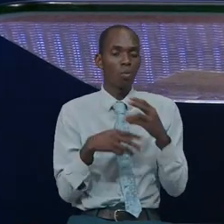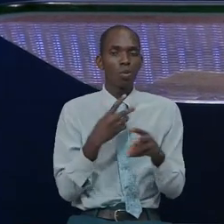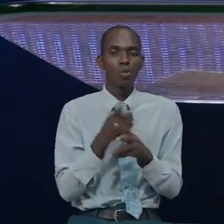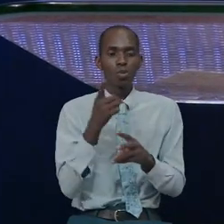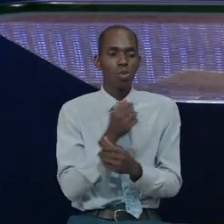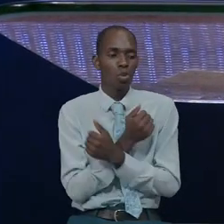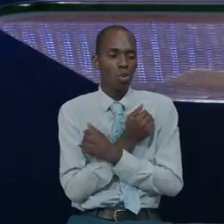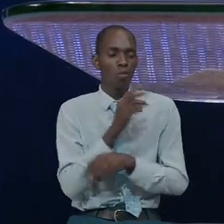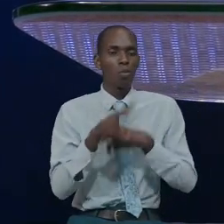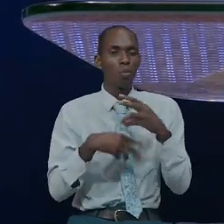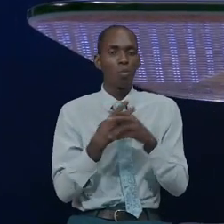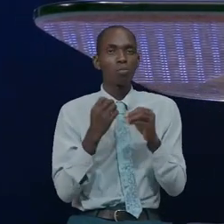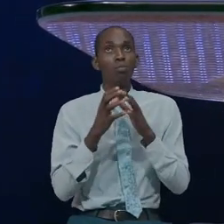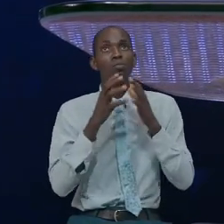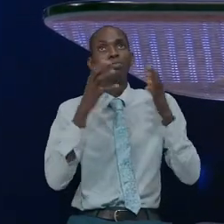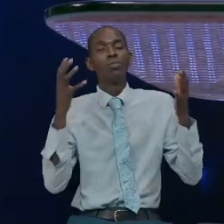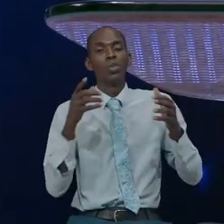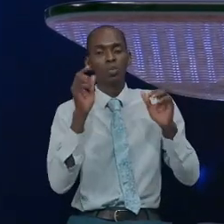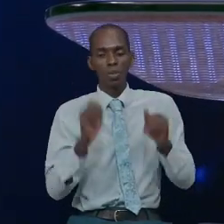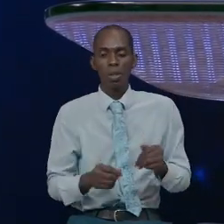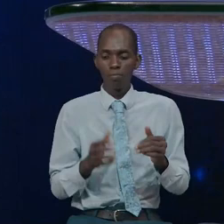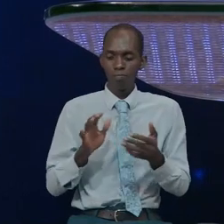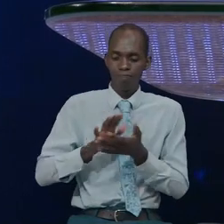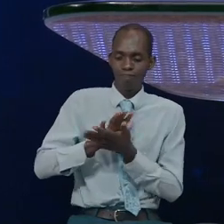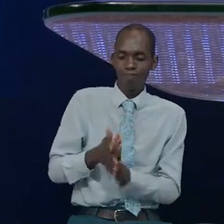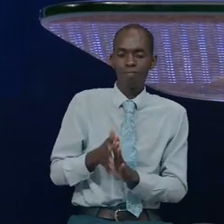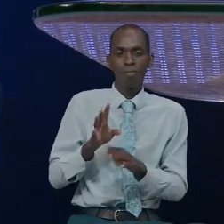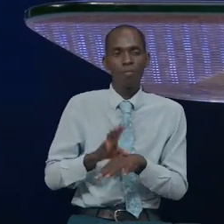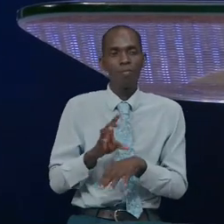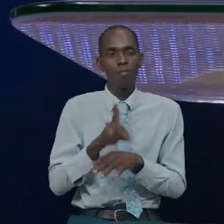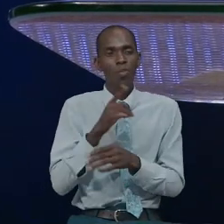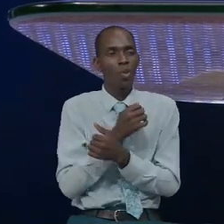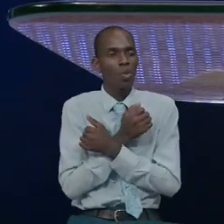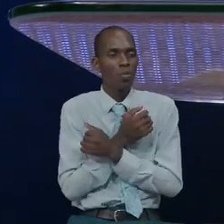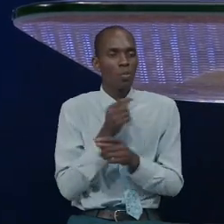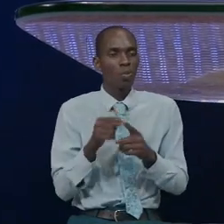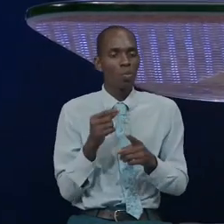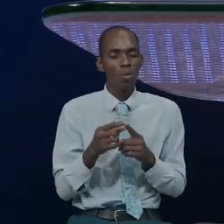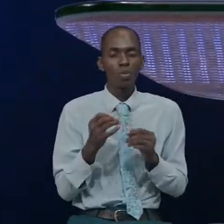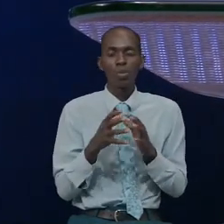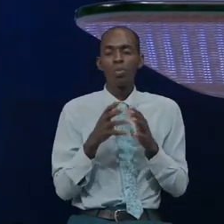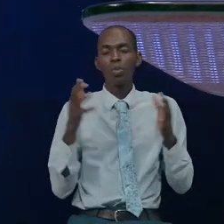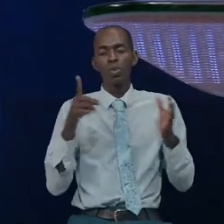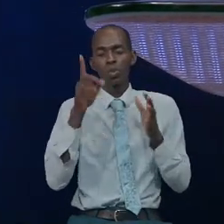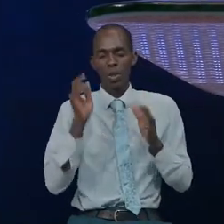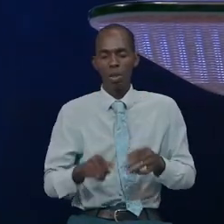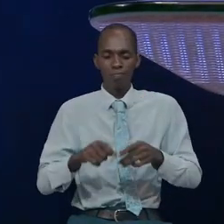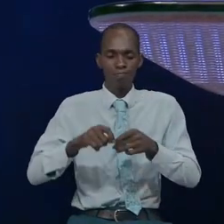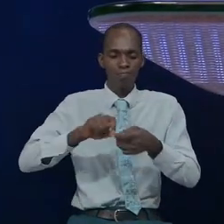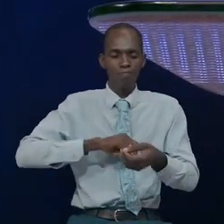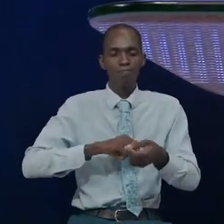so much, you can trample on the church. You love the world so much, you can tear apart